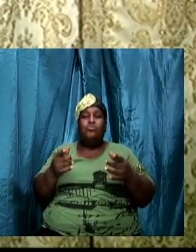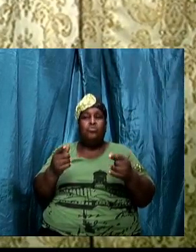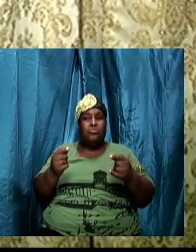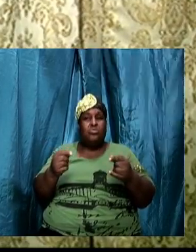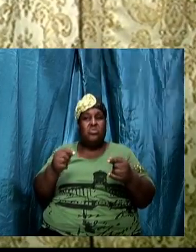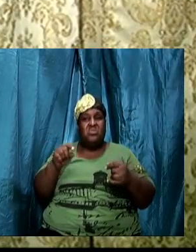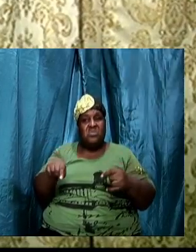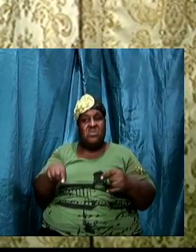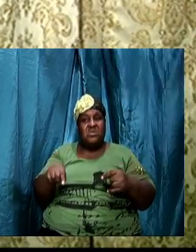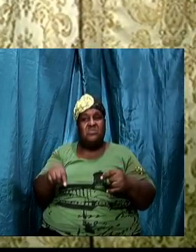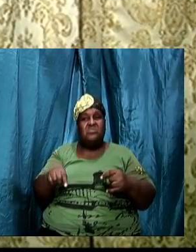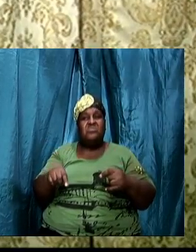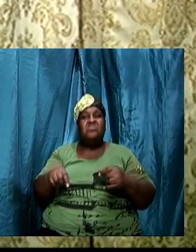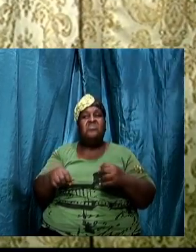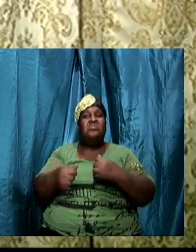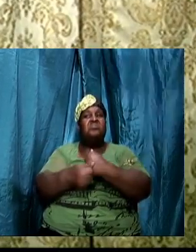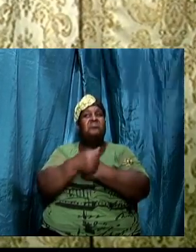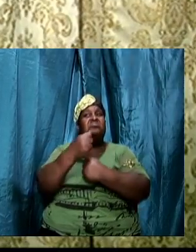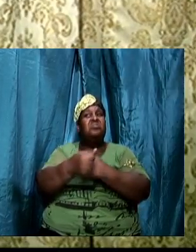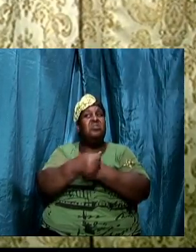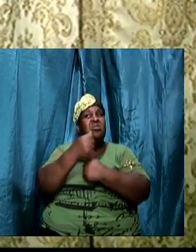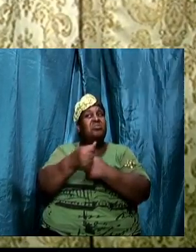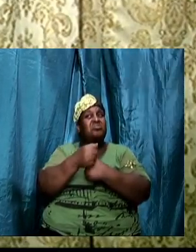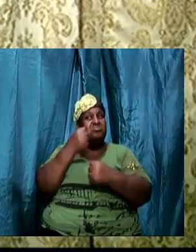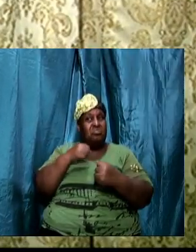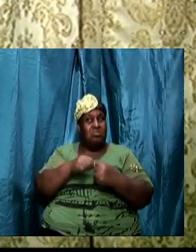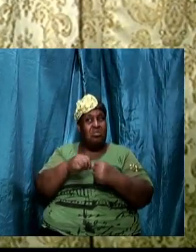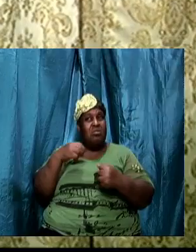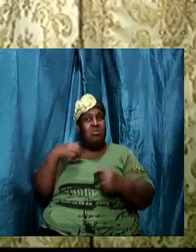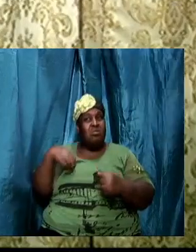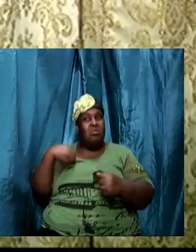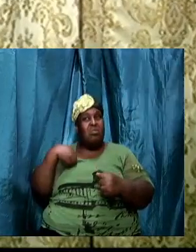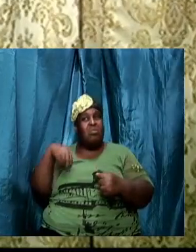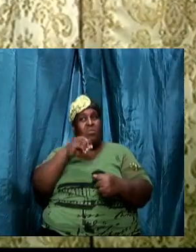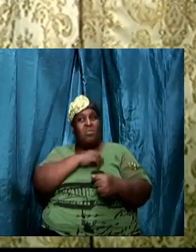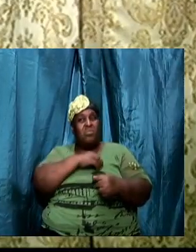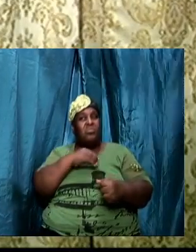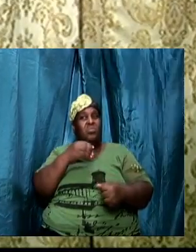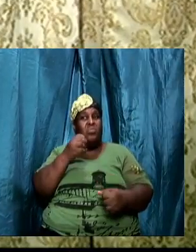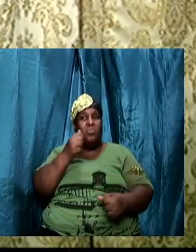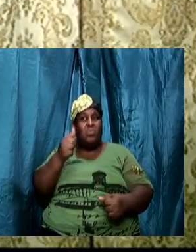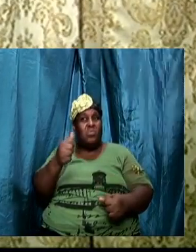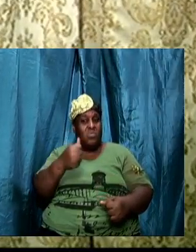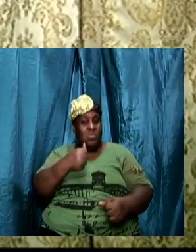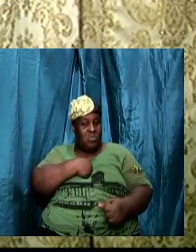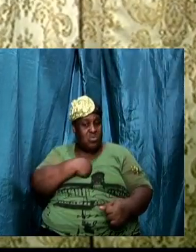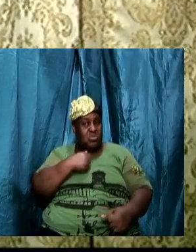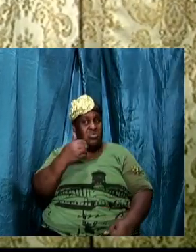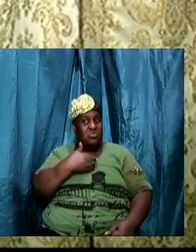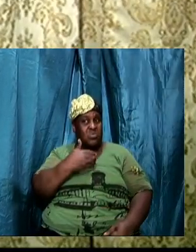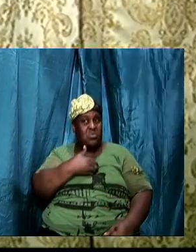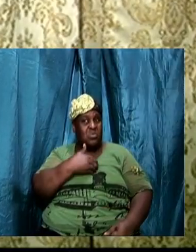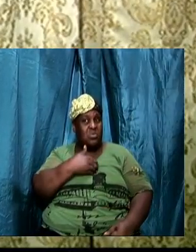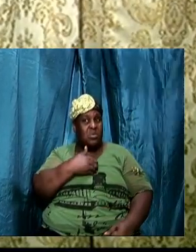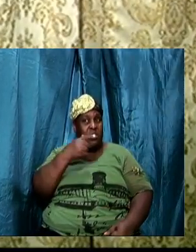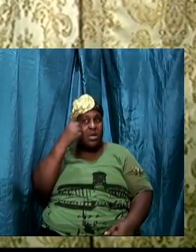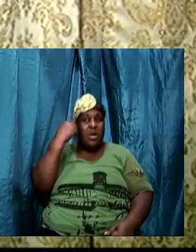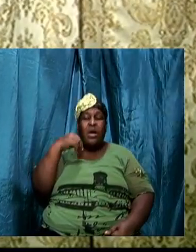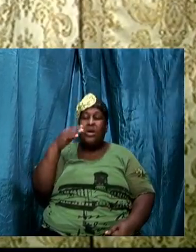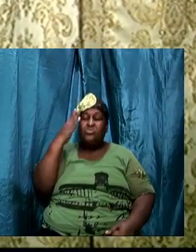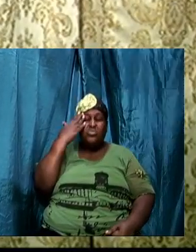our detriment. We do this because we don't understand the value that